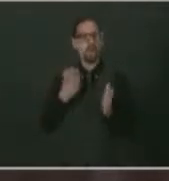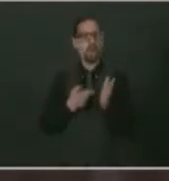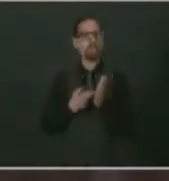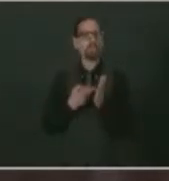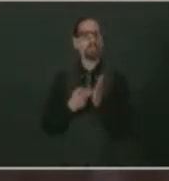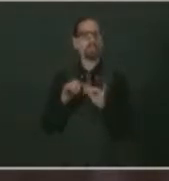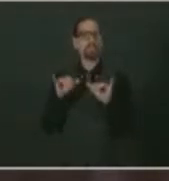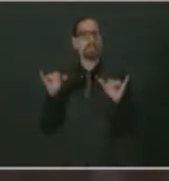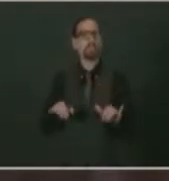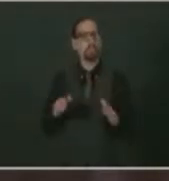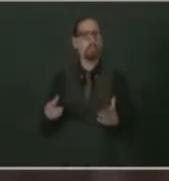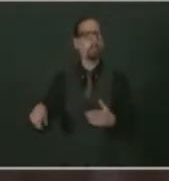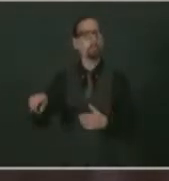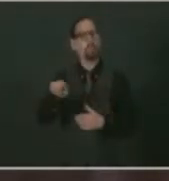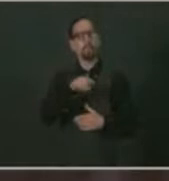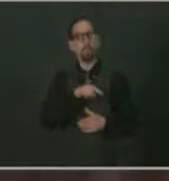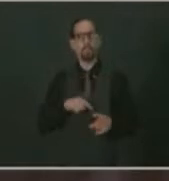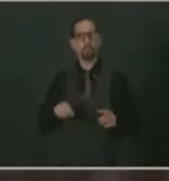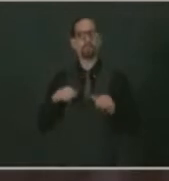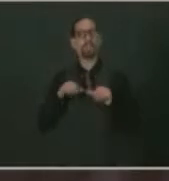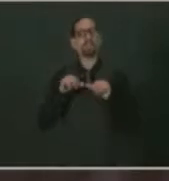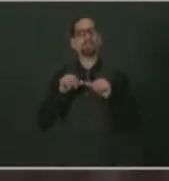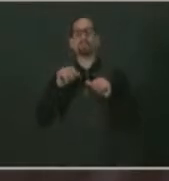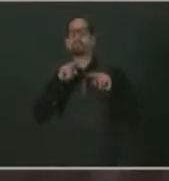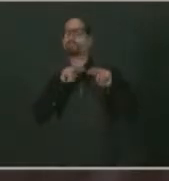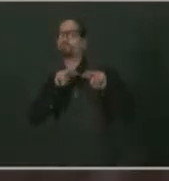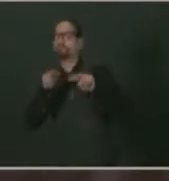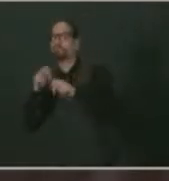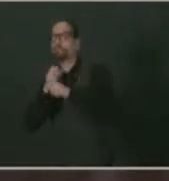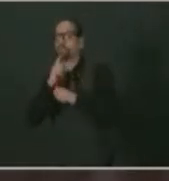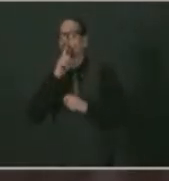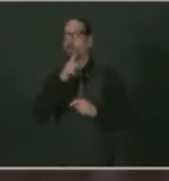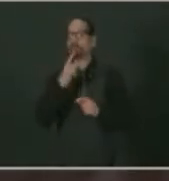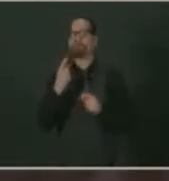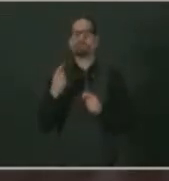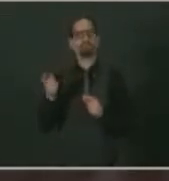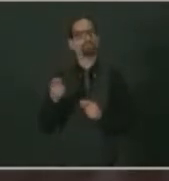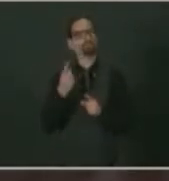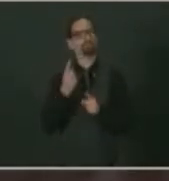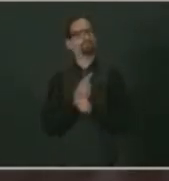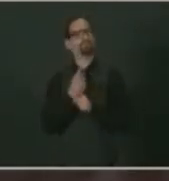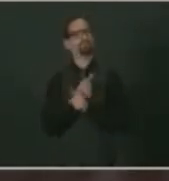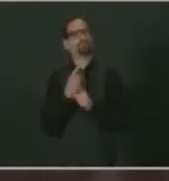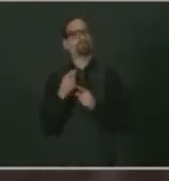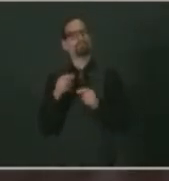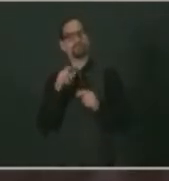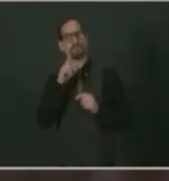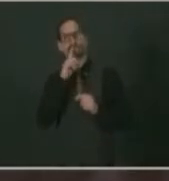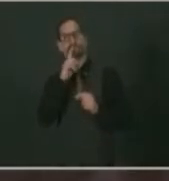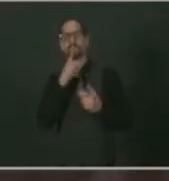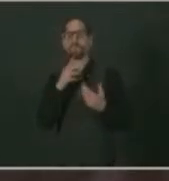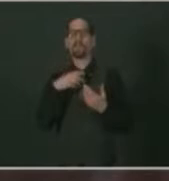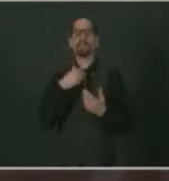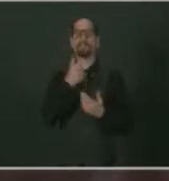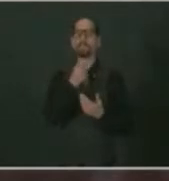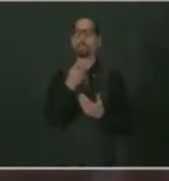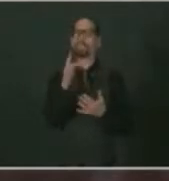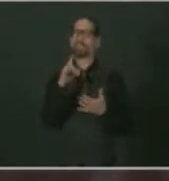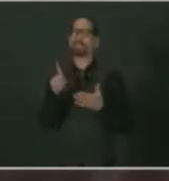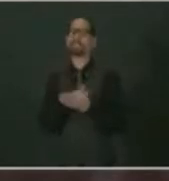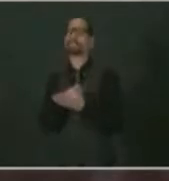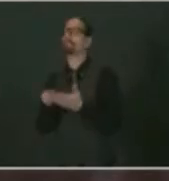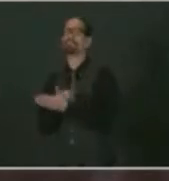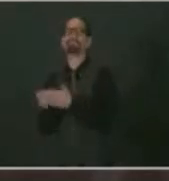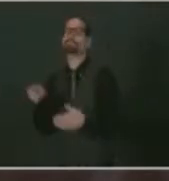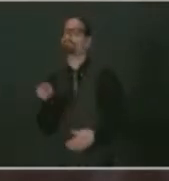check and put quality control measures in place, but we've had to cancel very few appointments because people were ineligible. Most of the issues